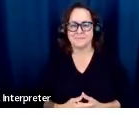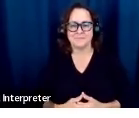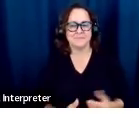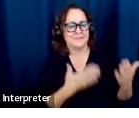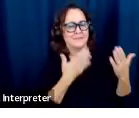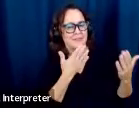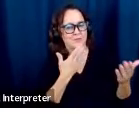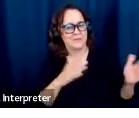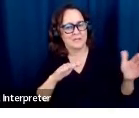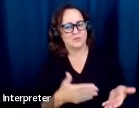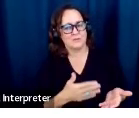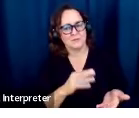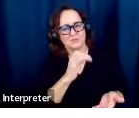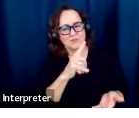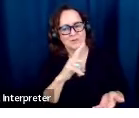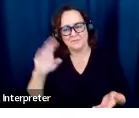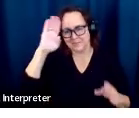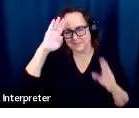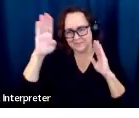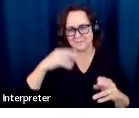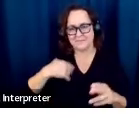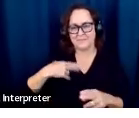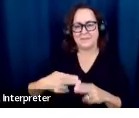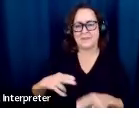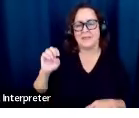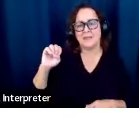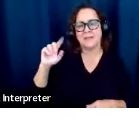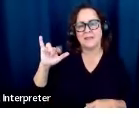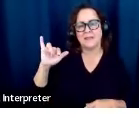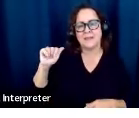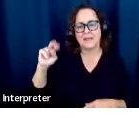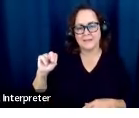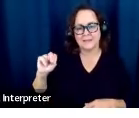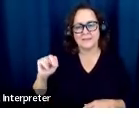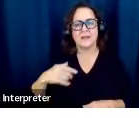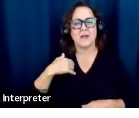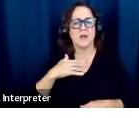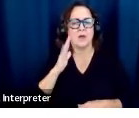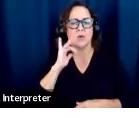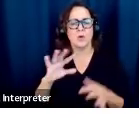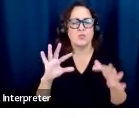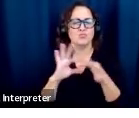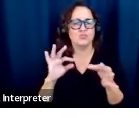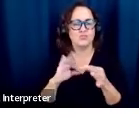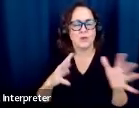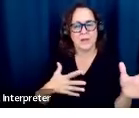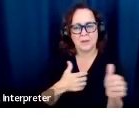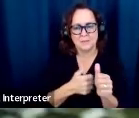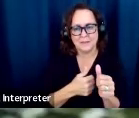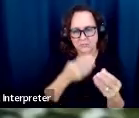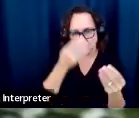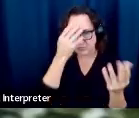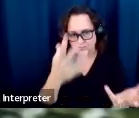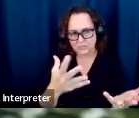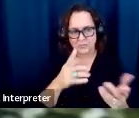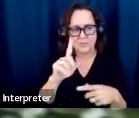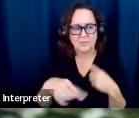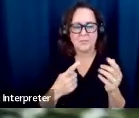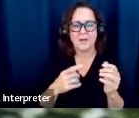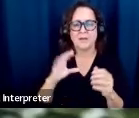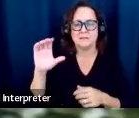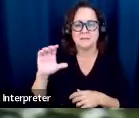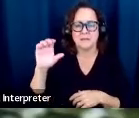that introduction, Michelle. Hi, everyone. My name is Elian. I will be presenting some updates for you all about the community support